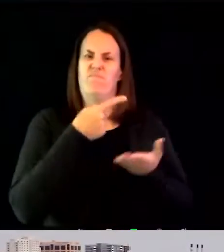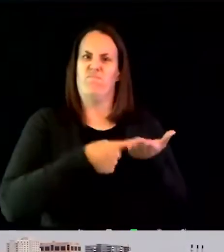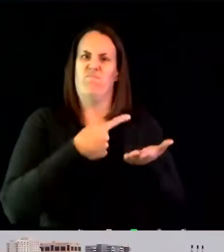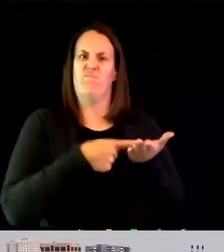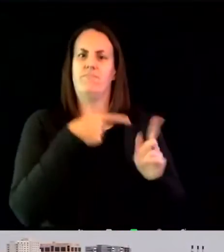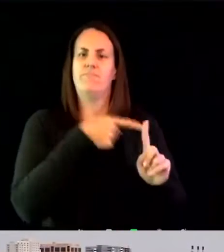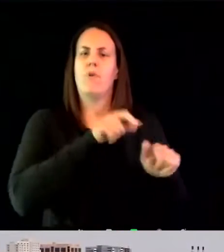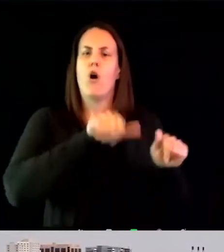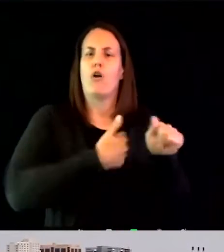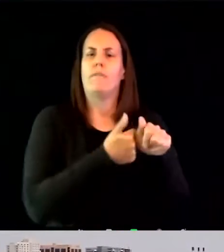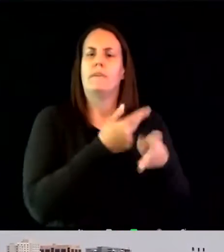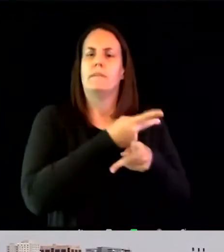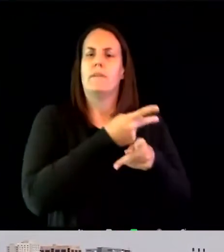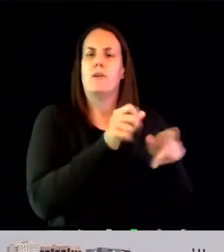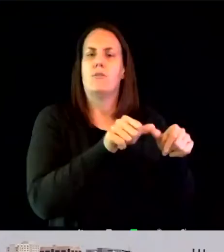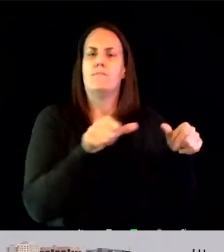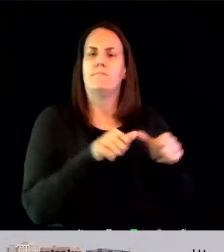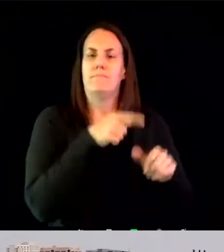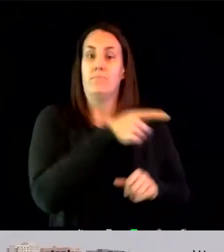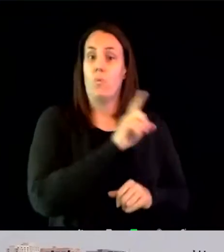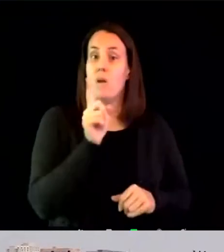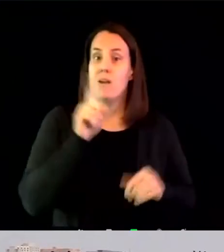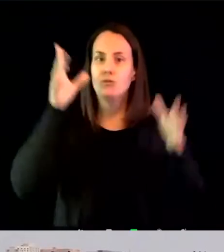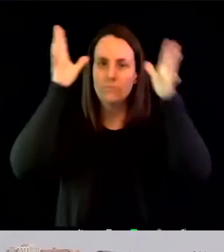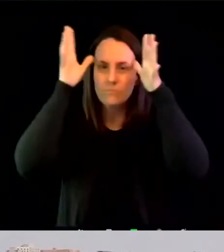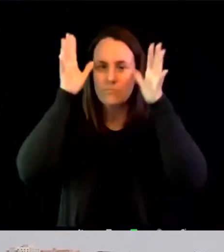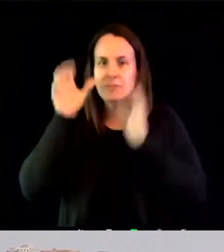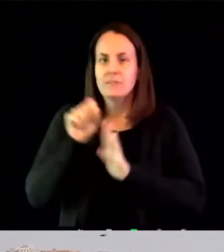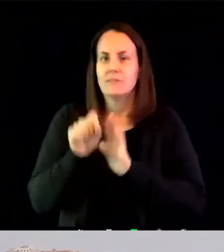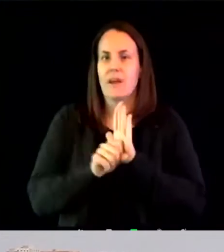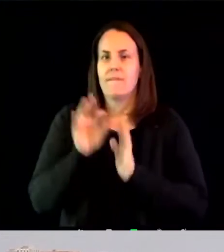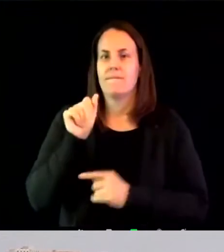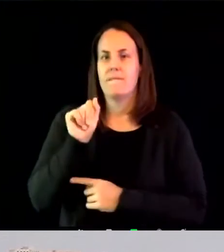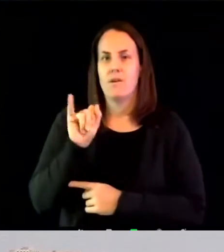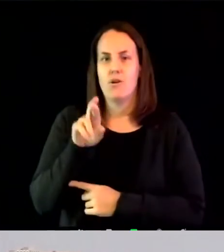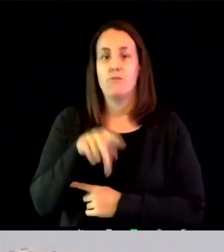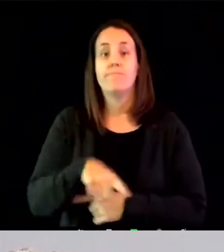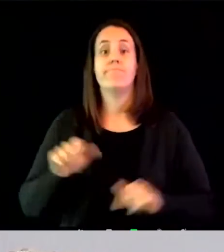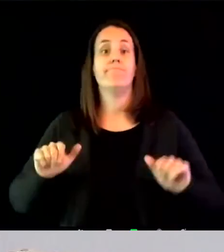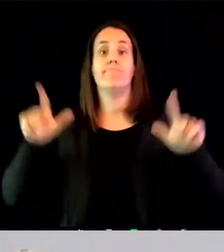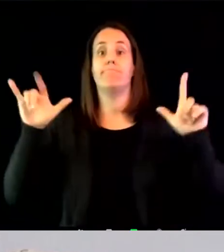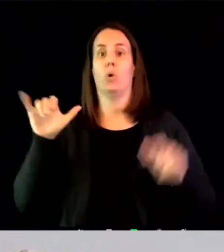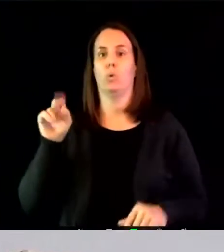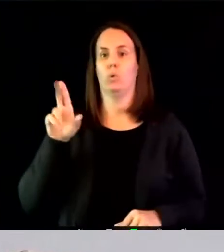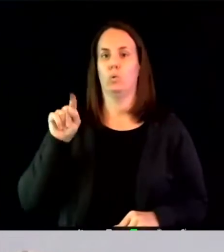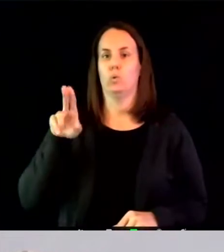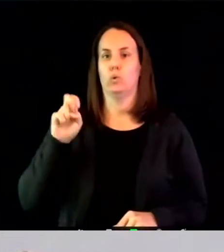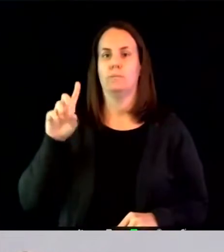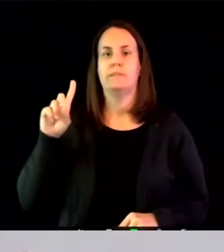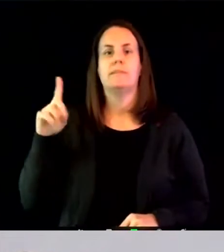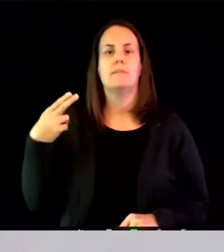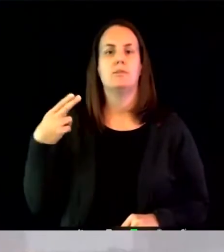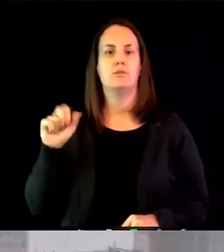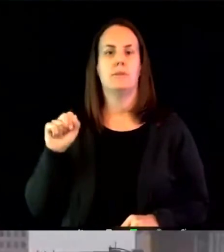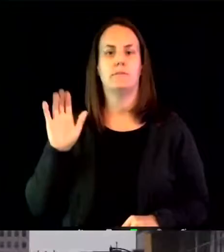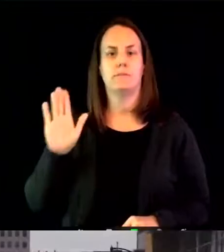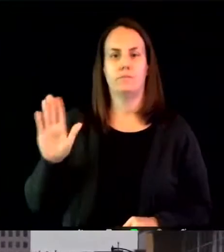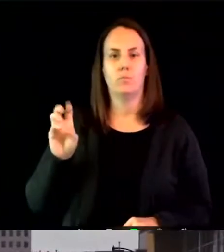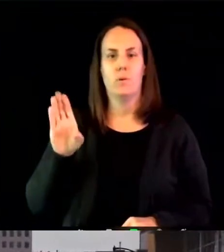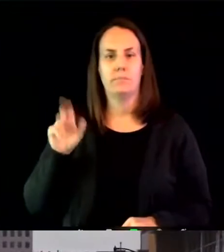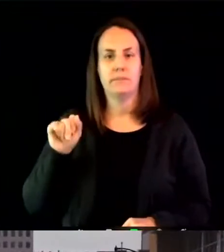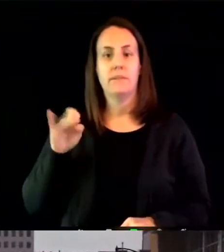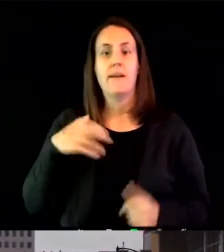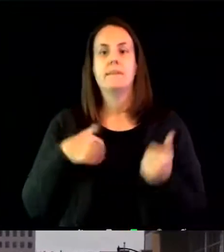briefing is being aired live on YouTube. And joining us today are Department of Health Services Deputy Secretary Julie Willems Van